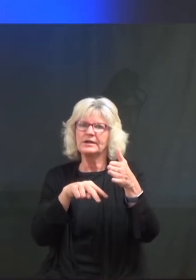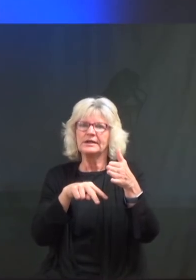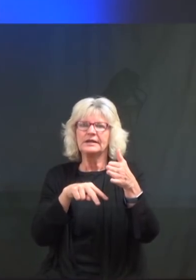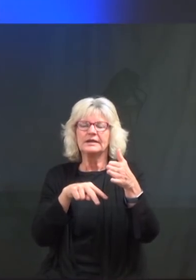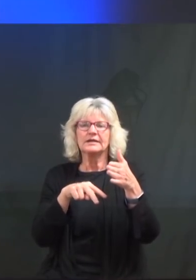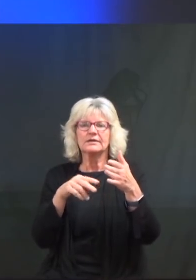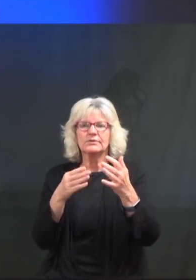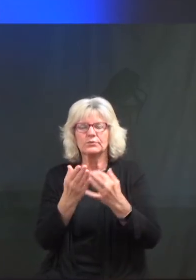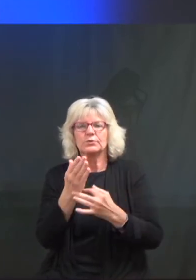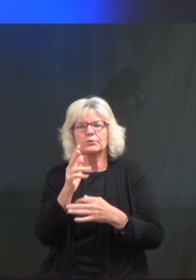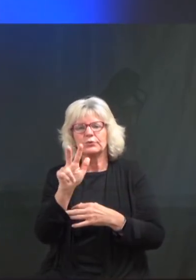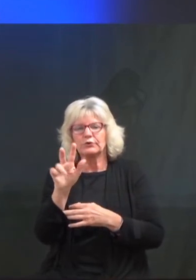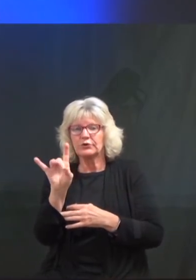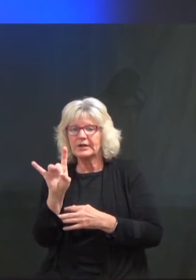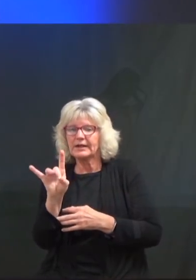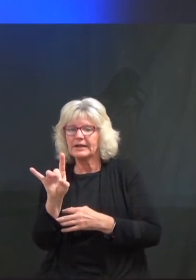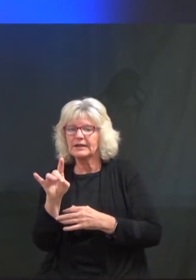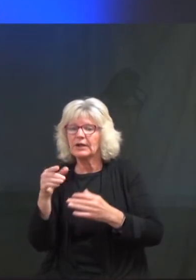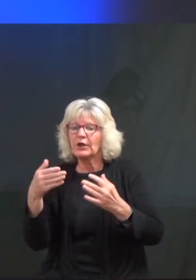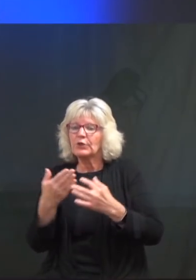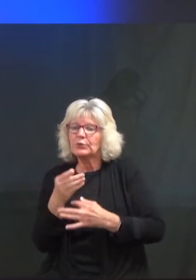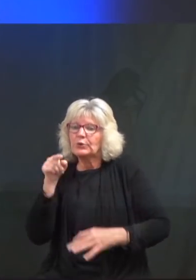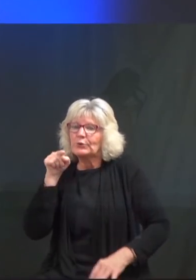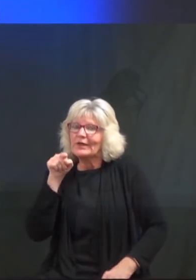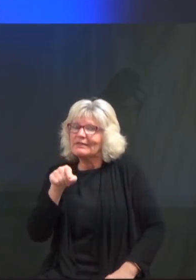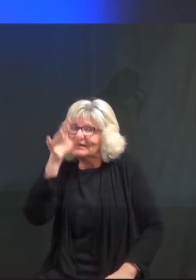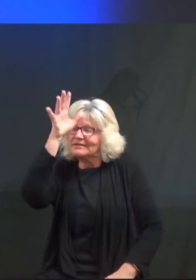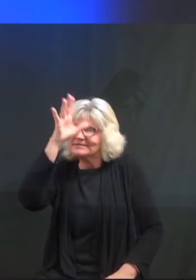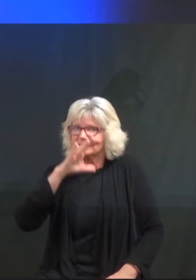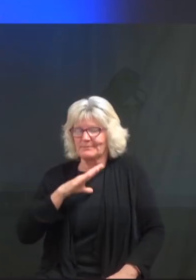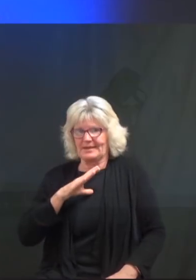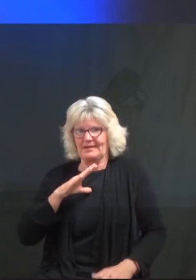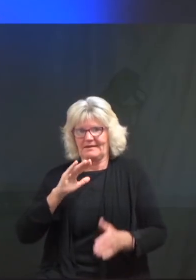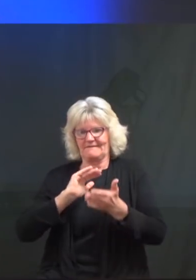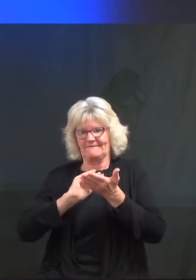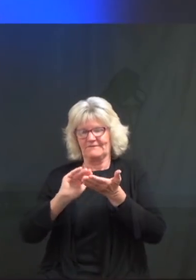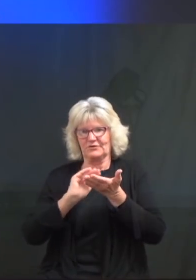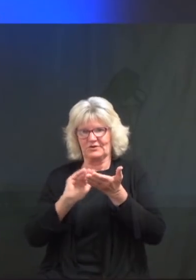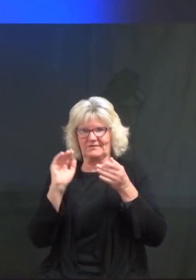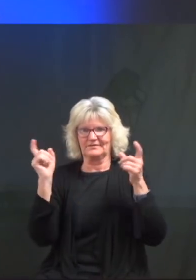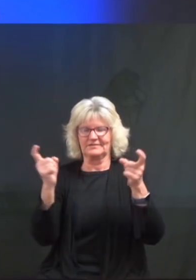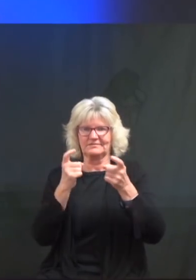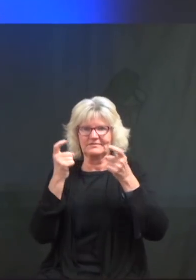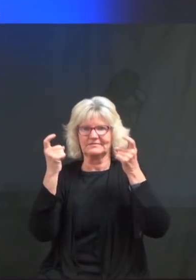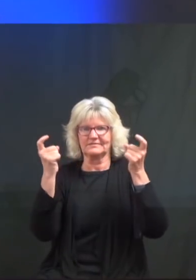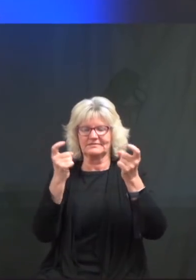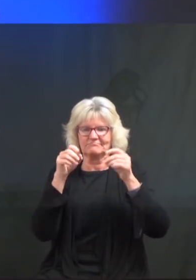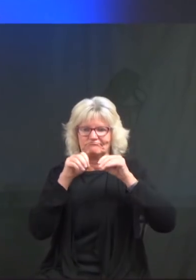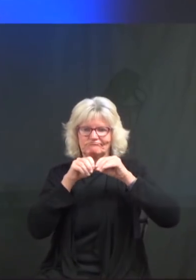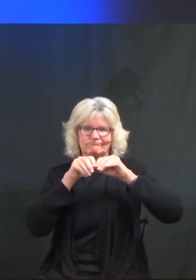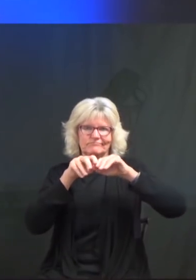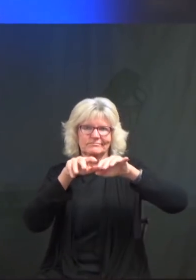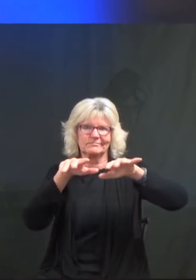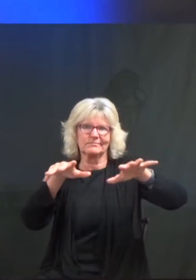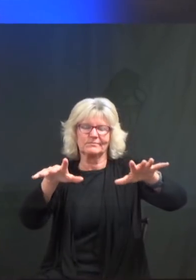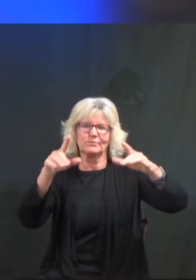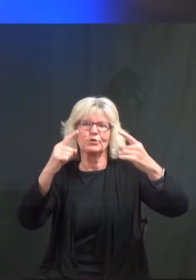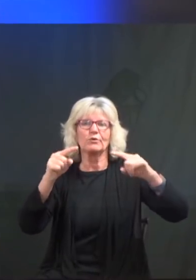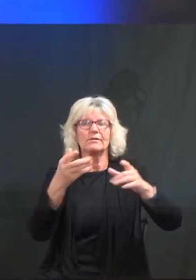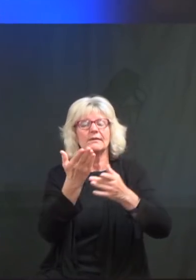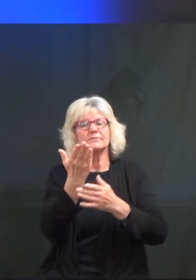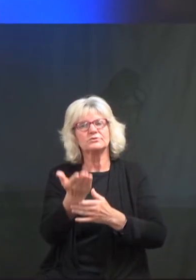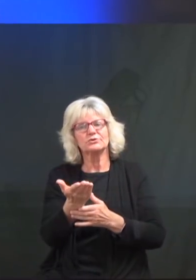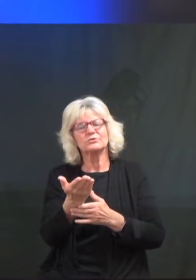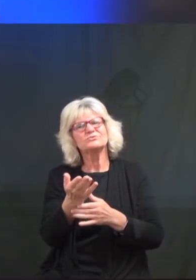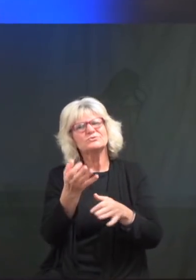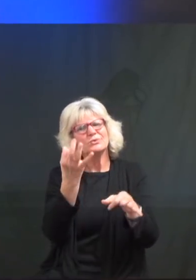38, through this man, forgiveness of sins is proclaimed to you. So here's the